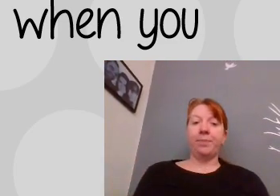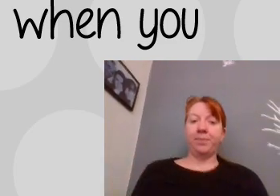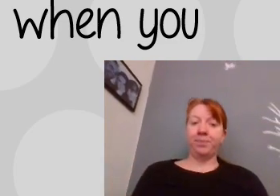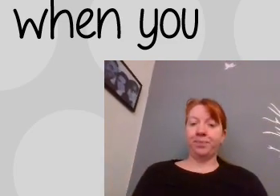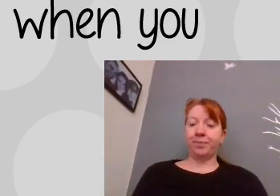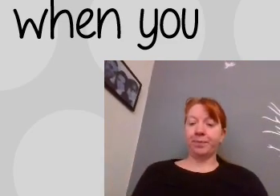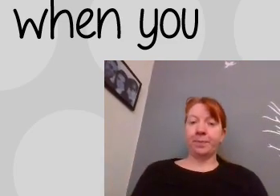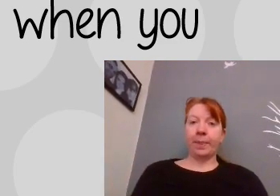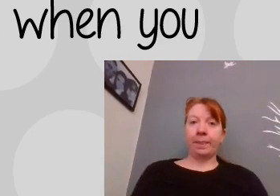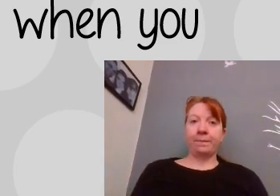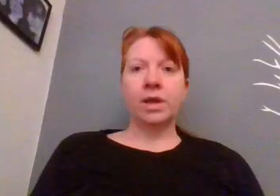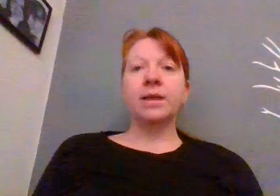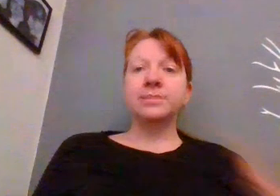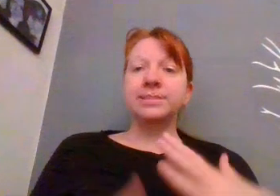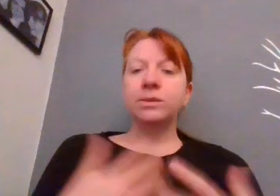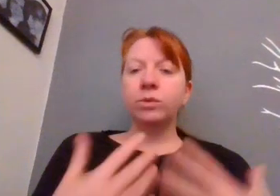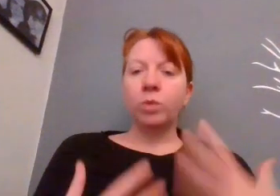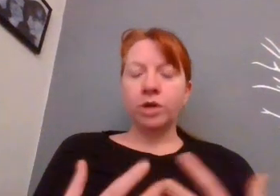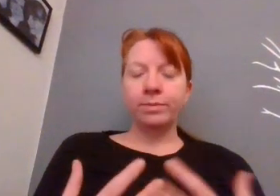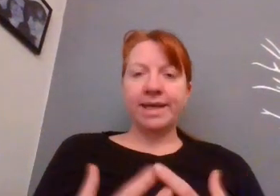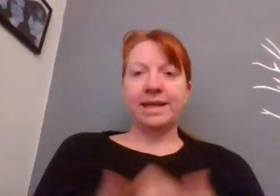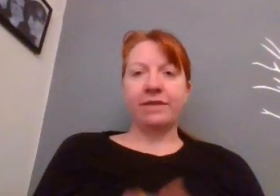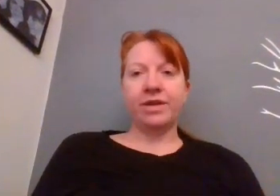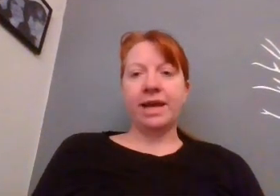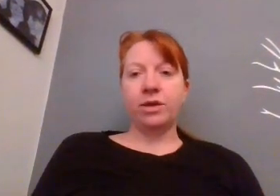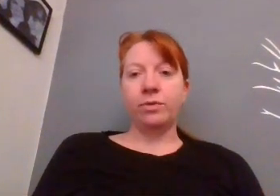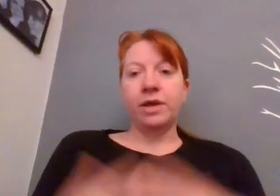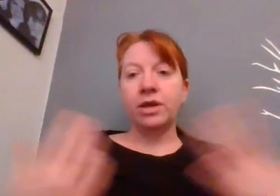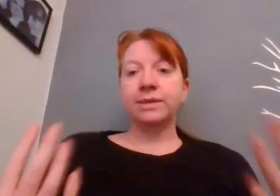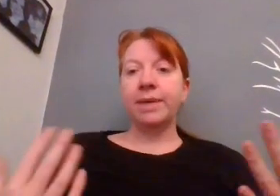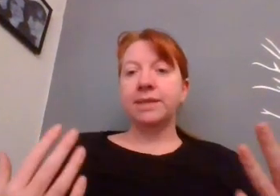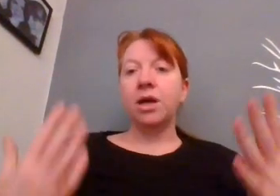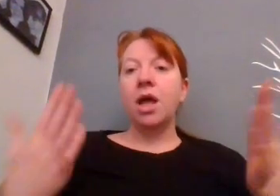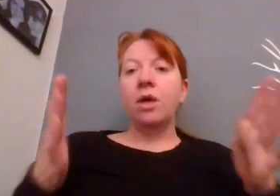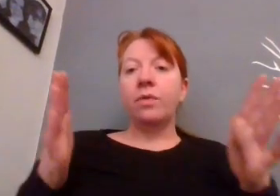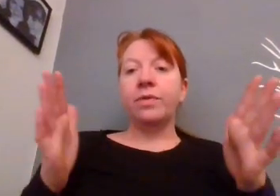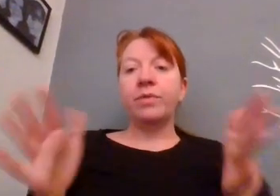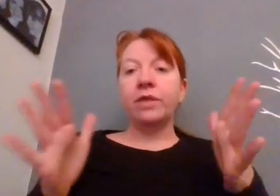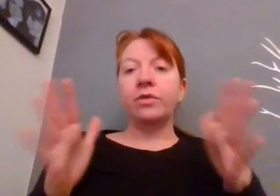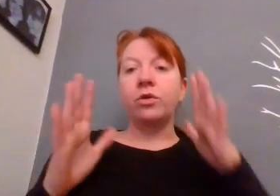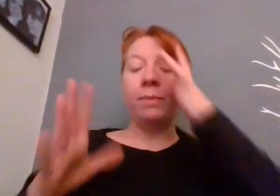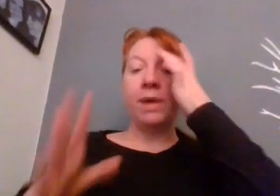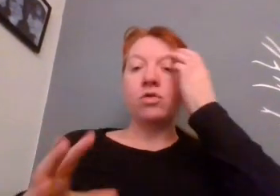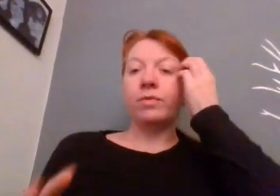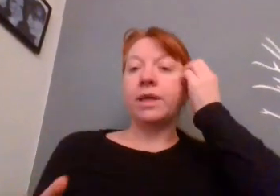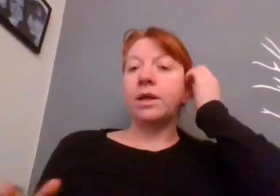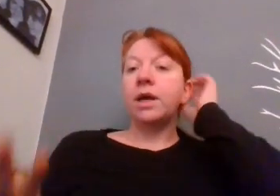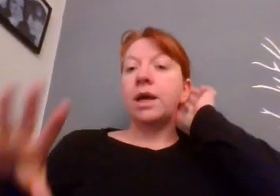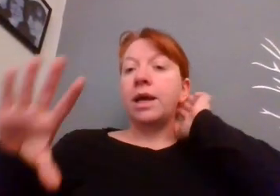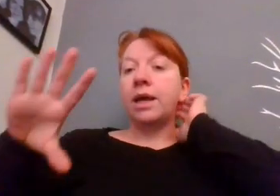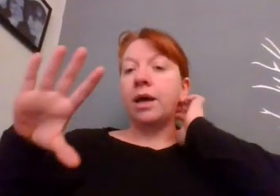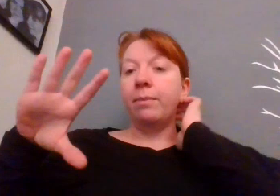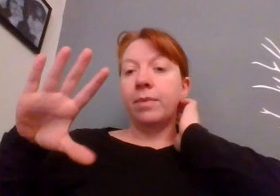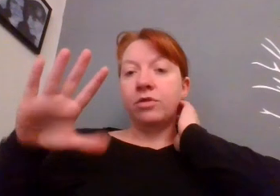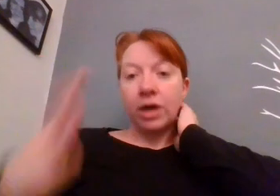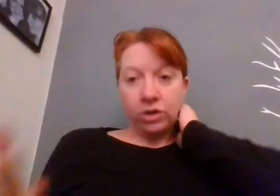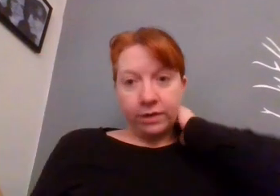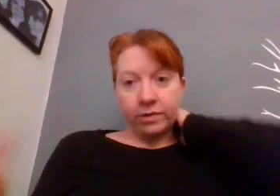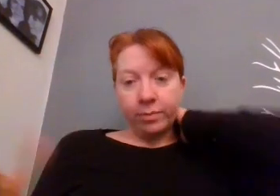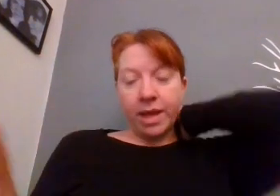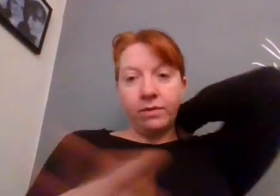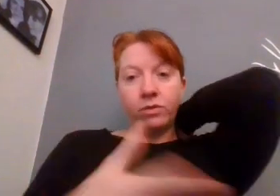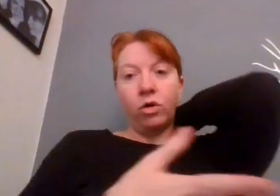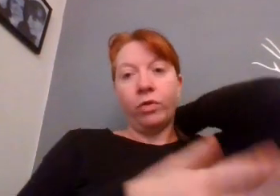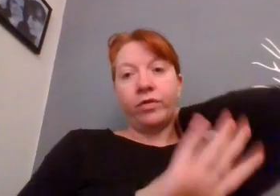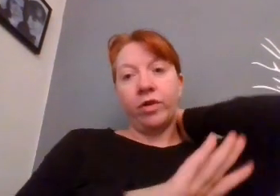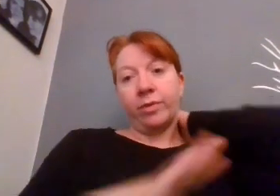time. So this is what the word means in everyday use. It just means that something that you're measuring